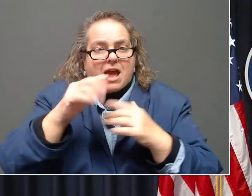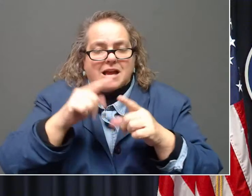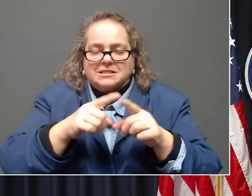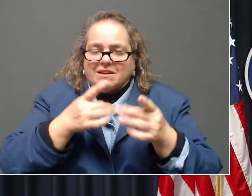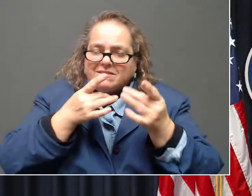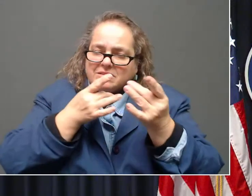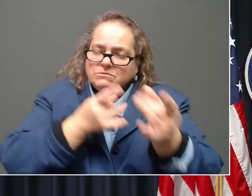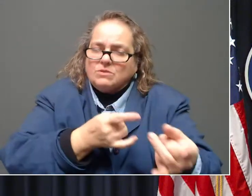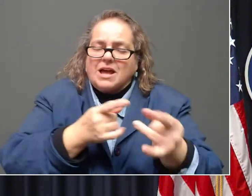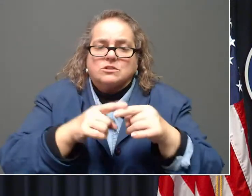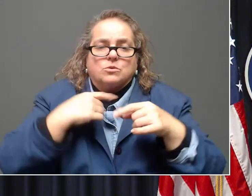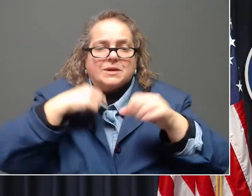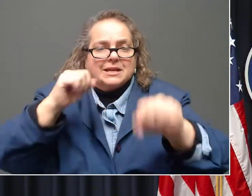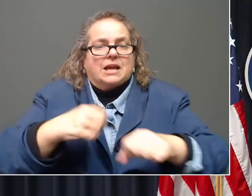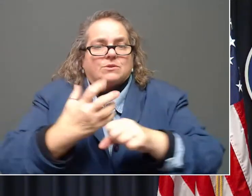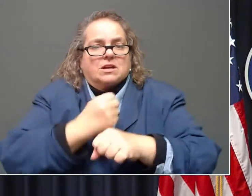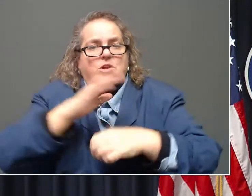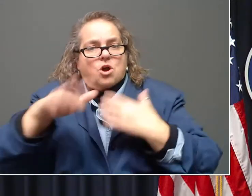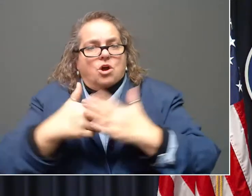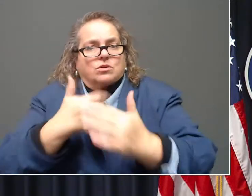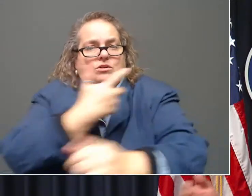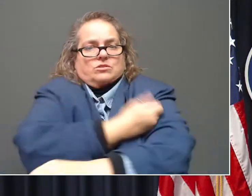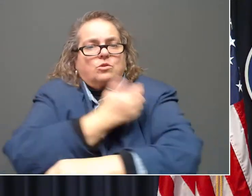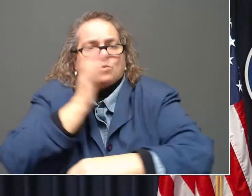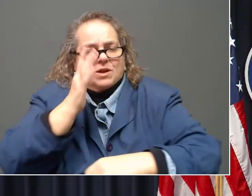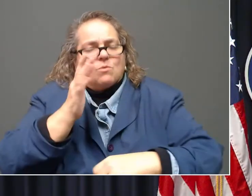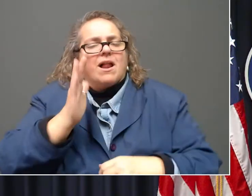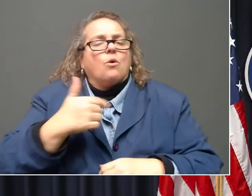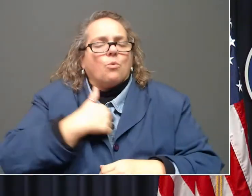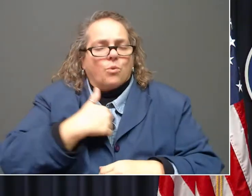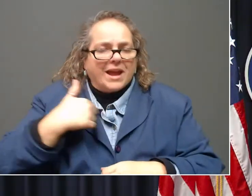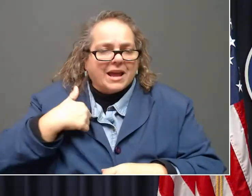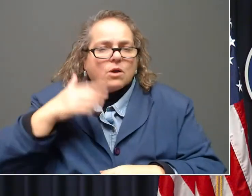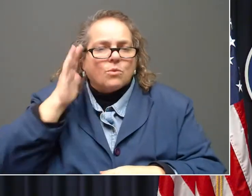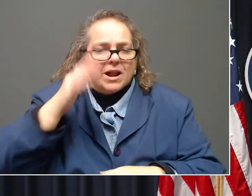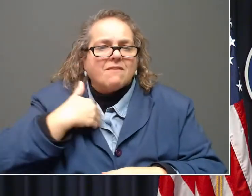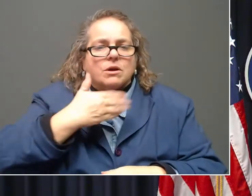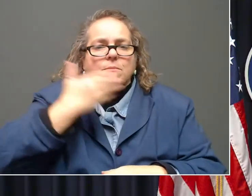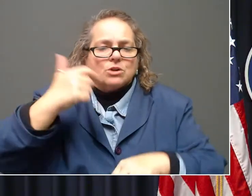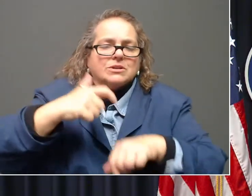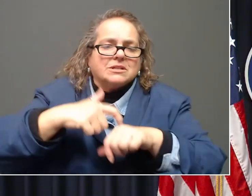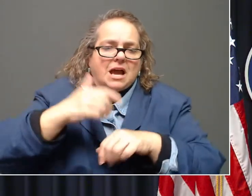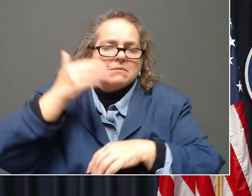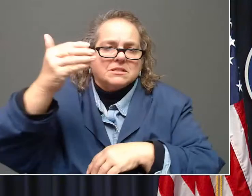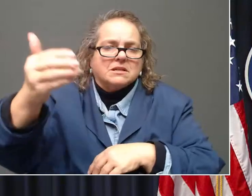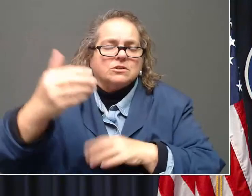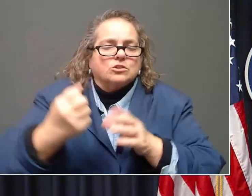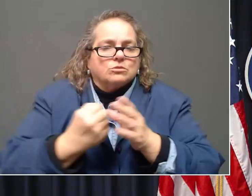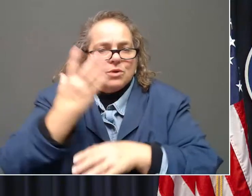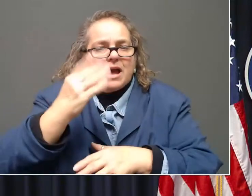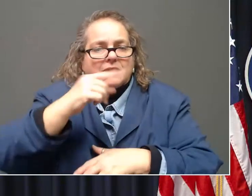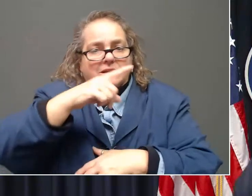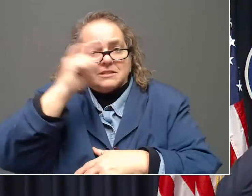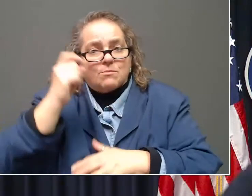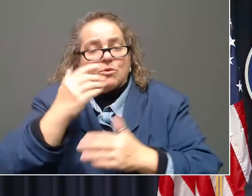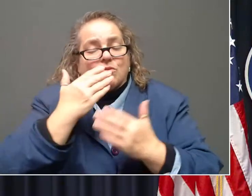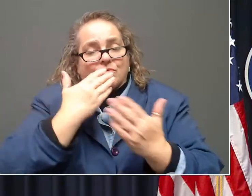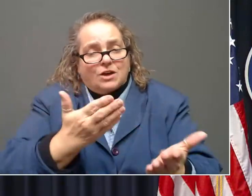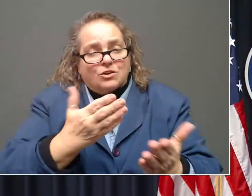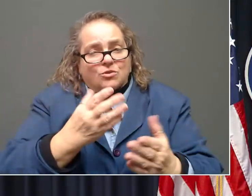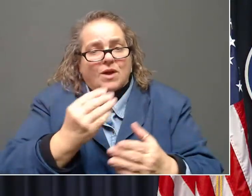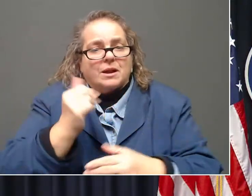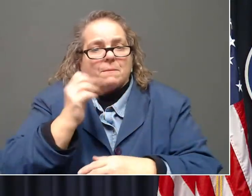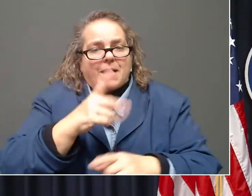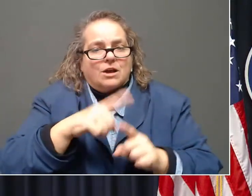as this has been on so many people. What has happened has been nothing short of a scientific marvel to accomplish